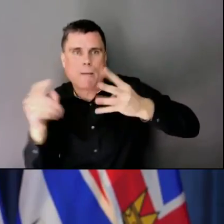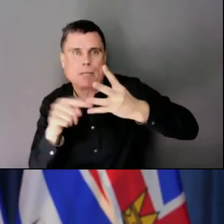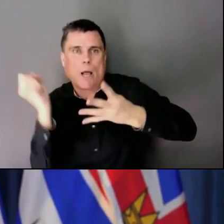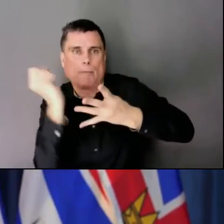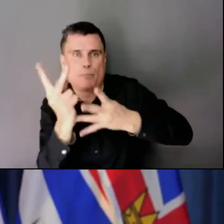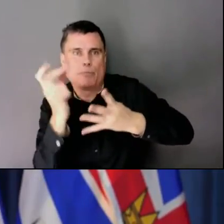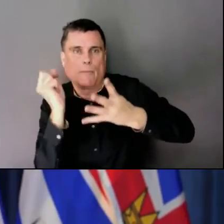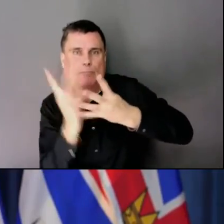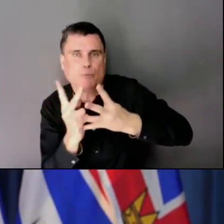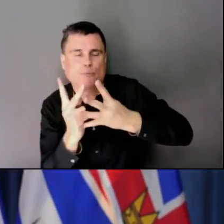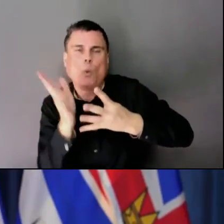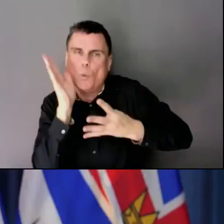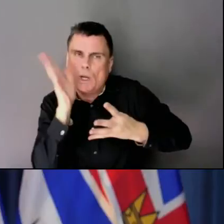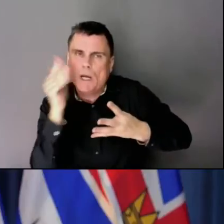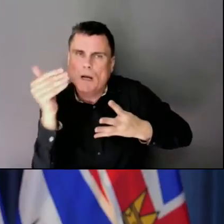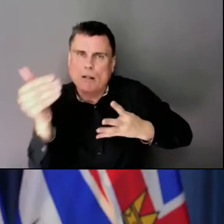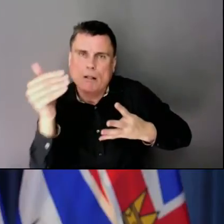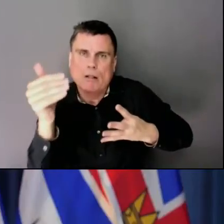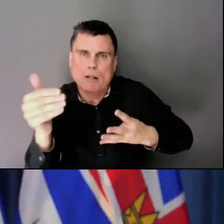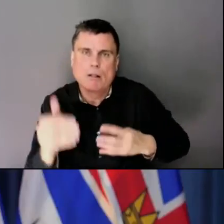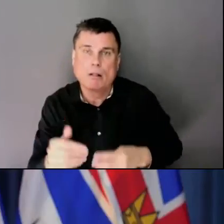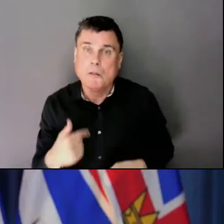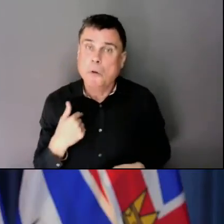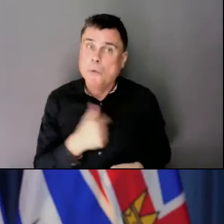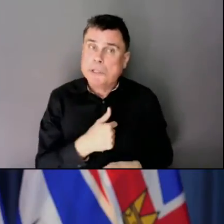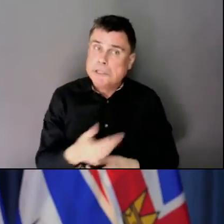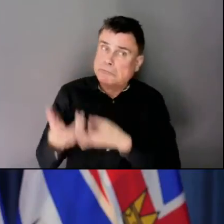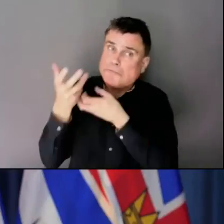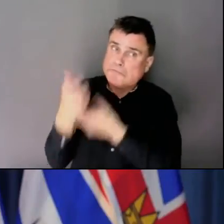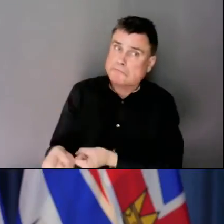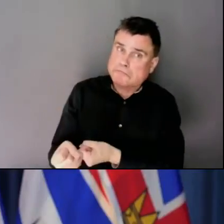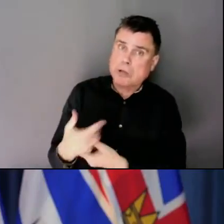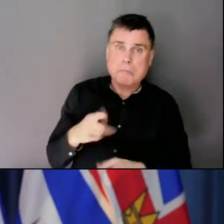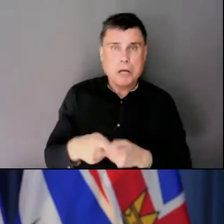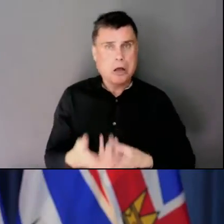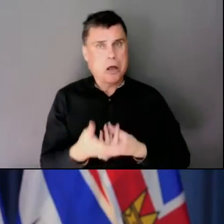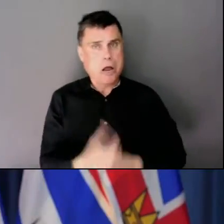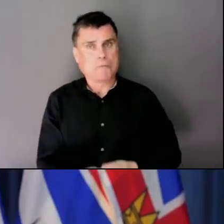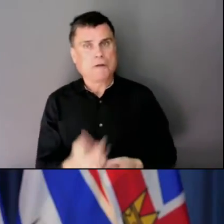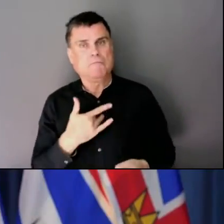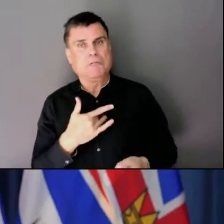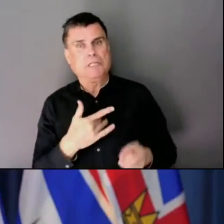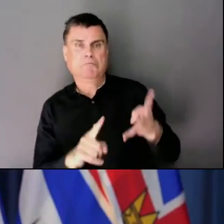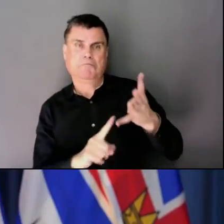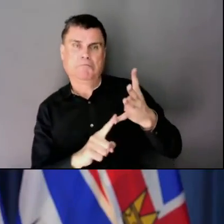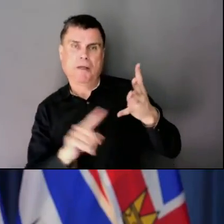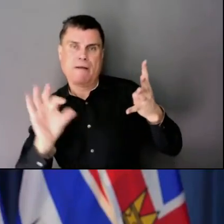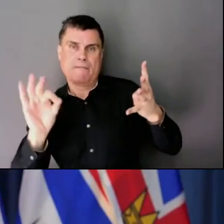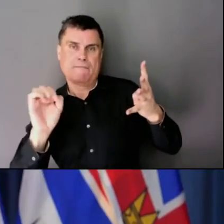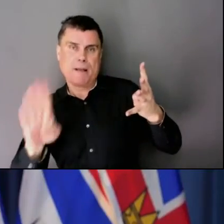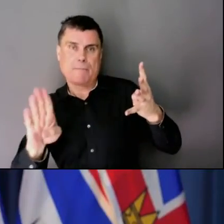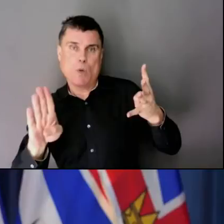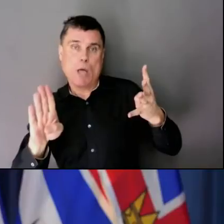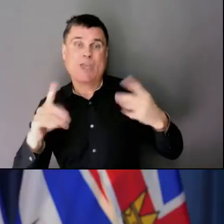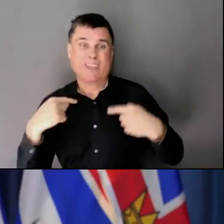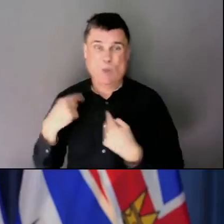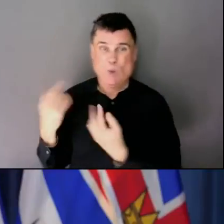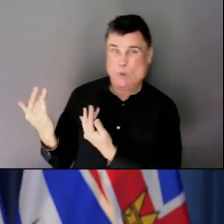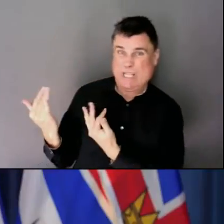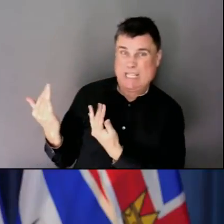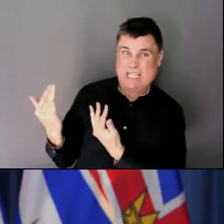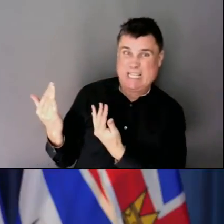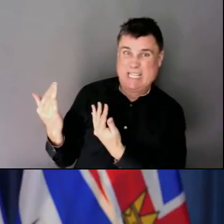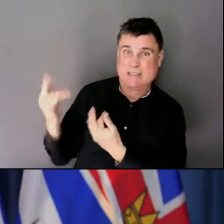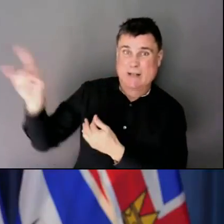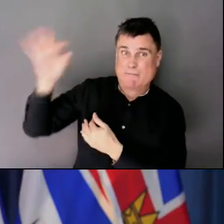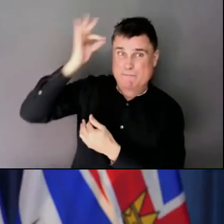confident that we're confident by the end of February that the backlog that we're experiencing, the federal government's experiencing with Pfizer,